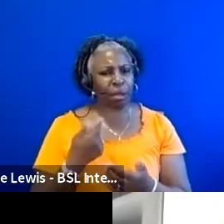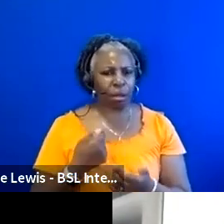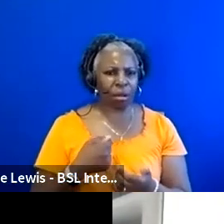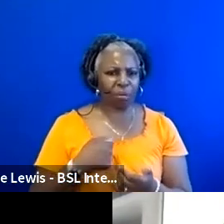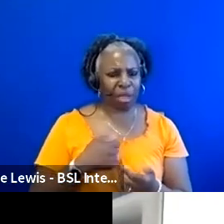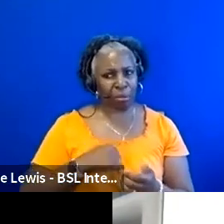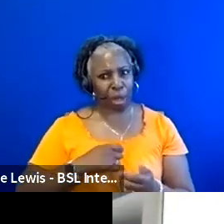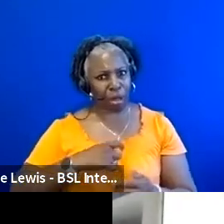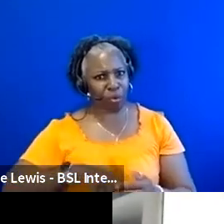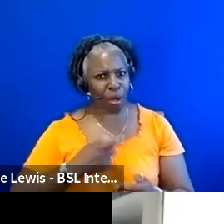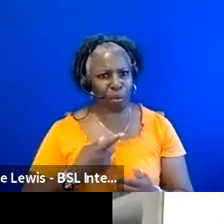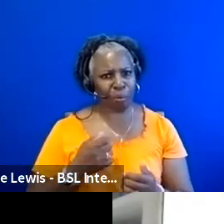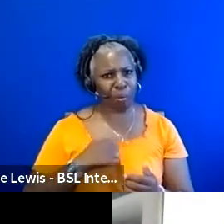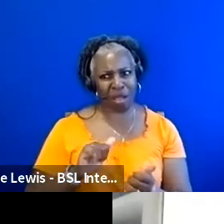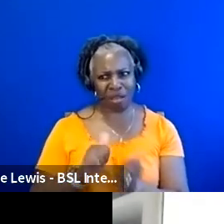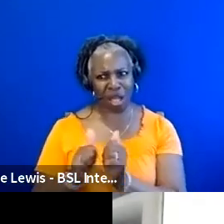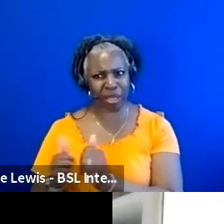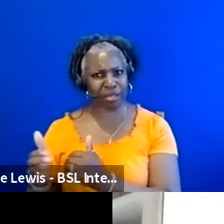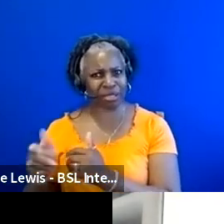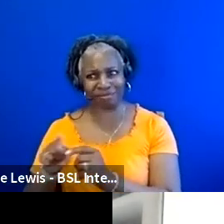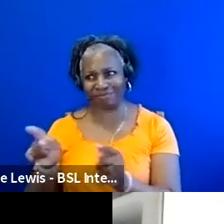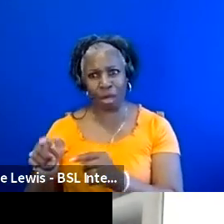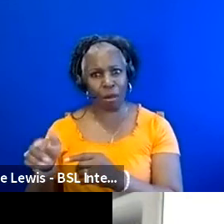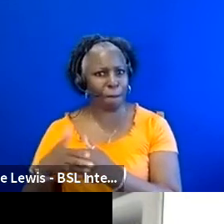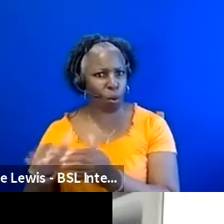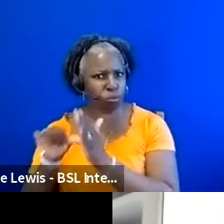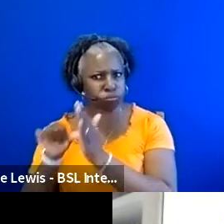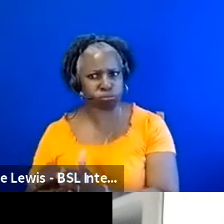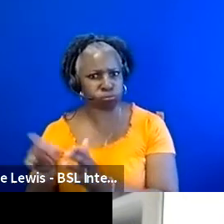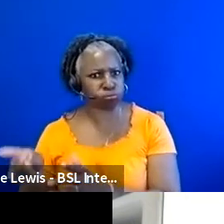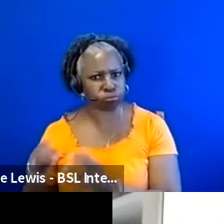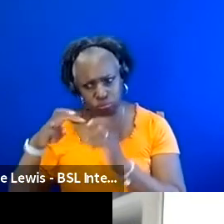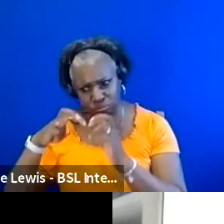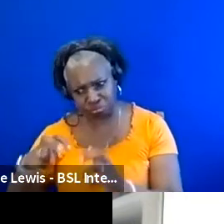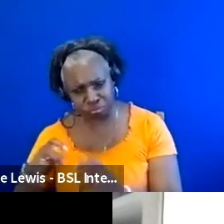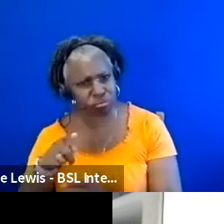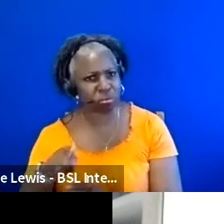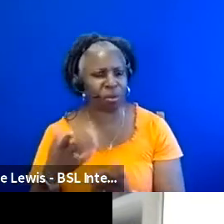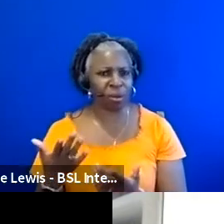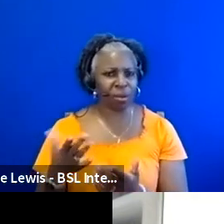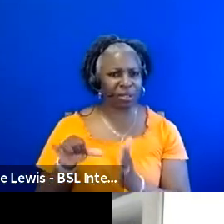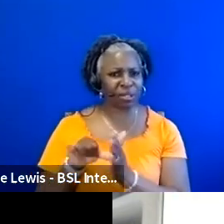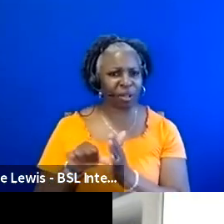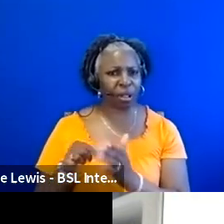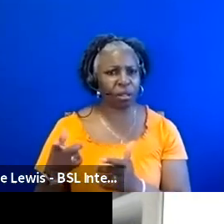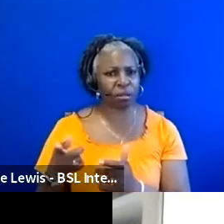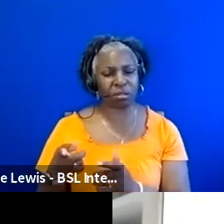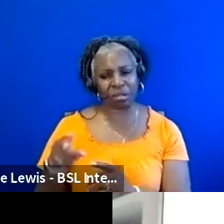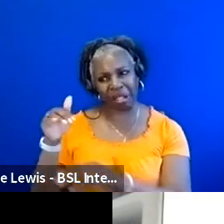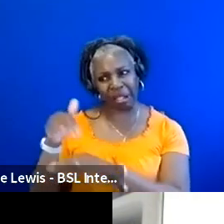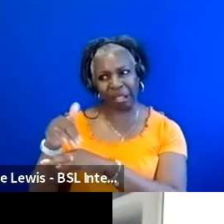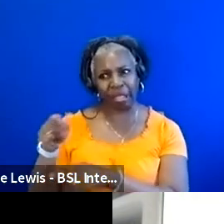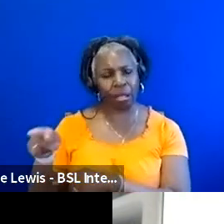to the core the politics here, and they do these kind of investigations and business stories that end up getting them in trouble.